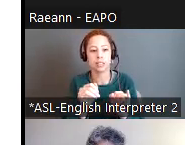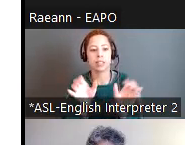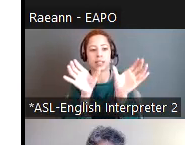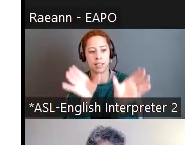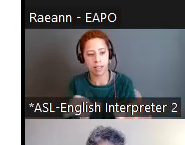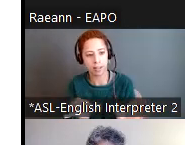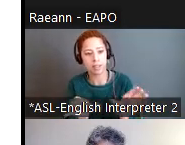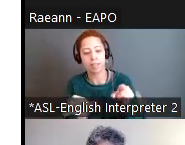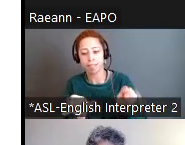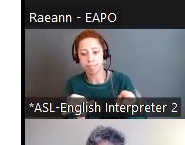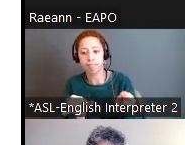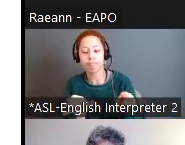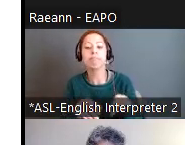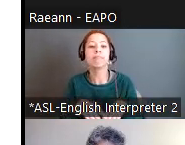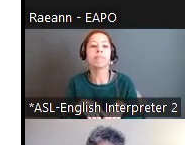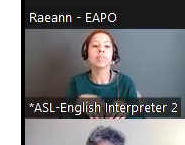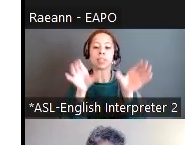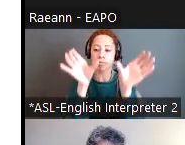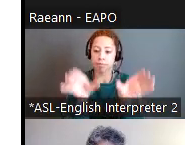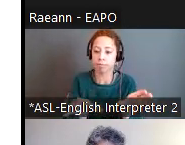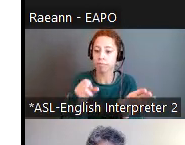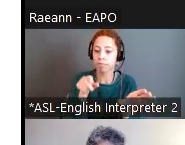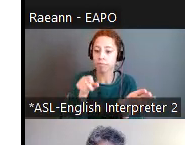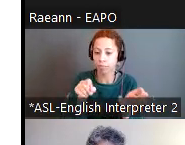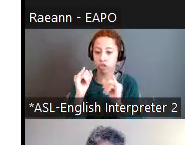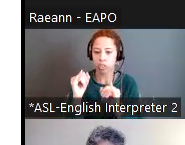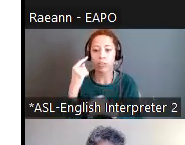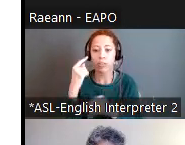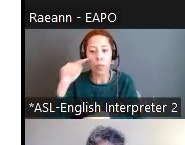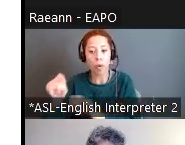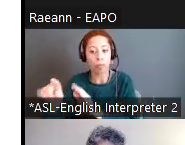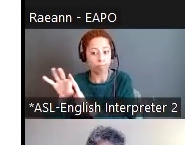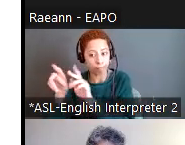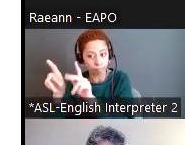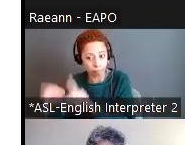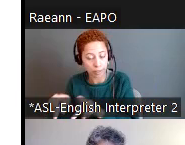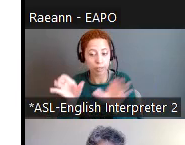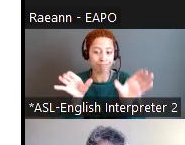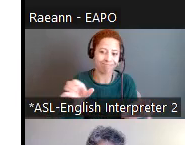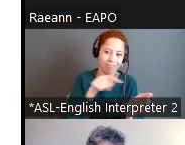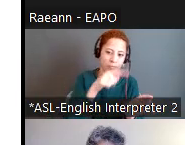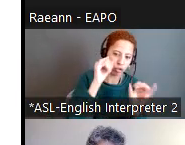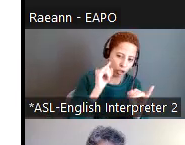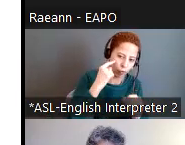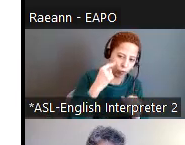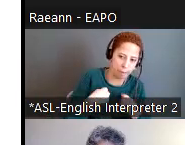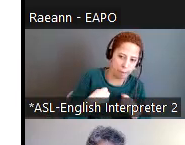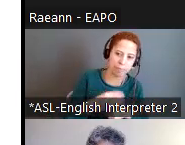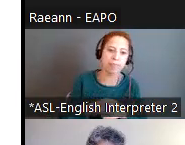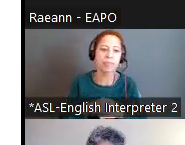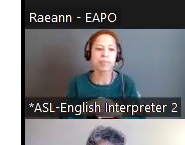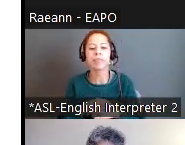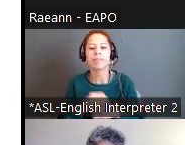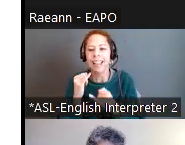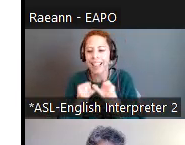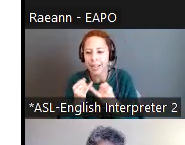document, and the instructions on the right are for your attorney, so they have that information they need. Last few